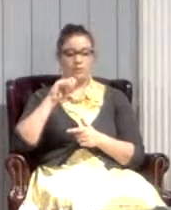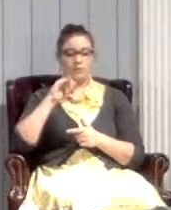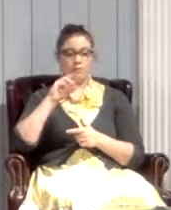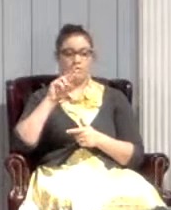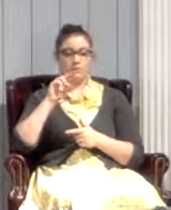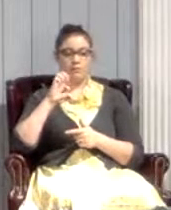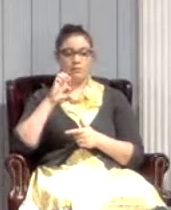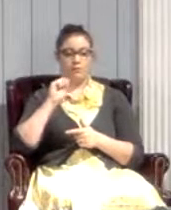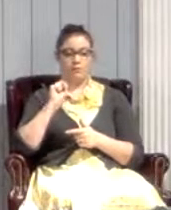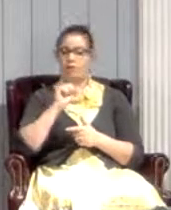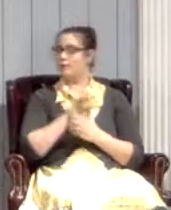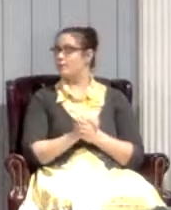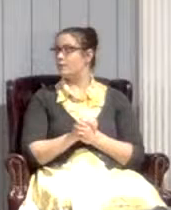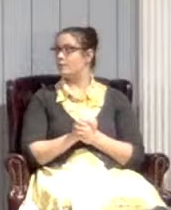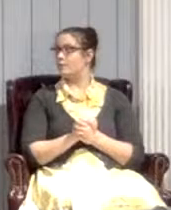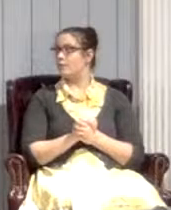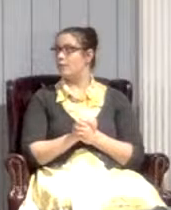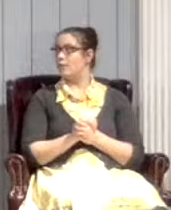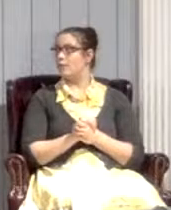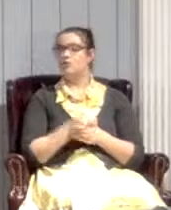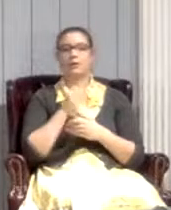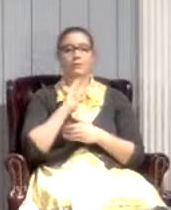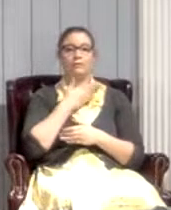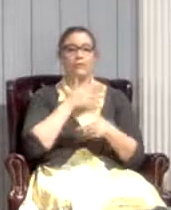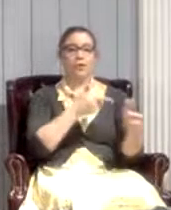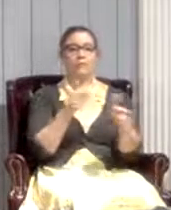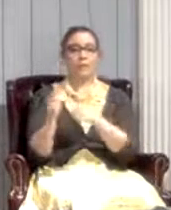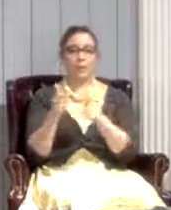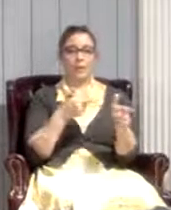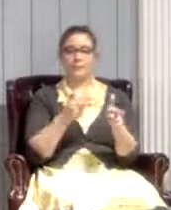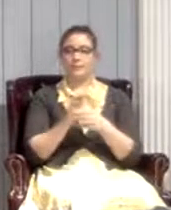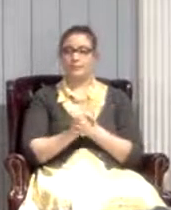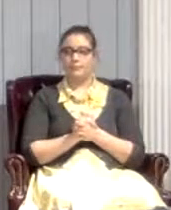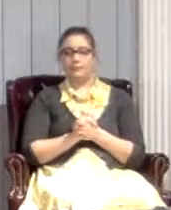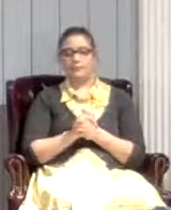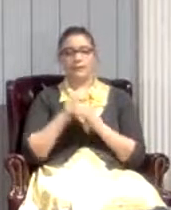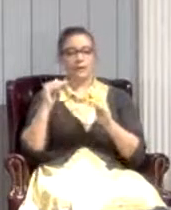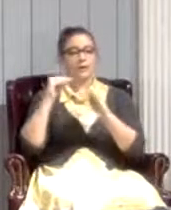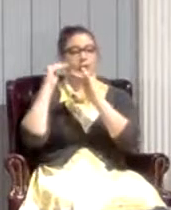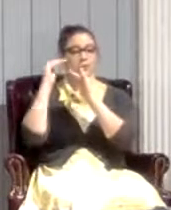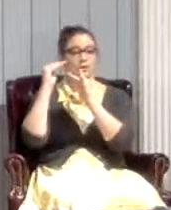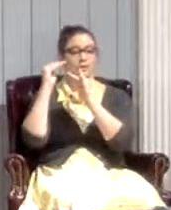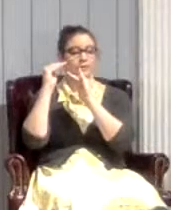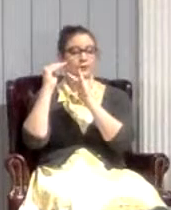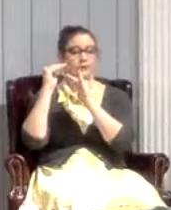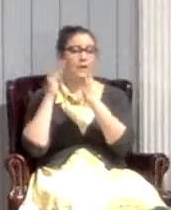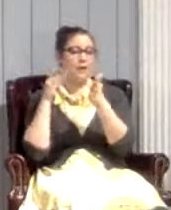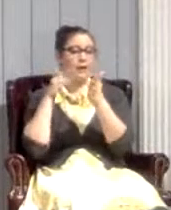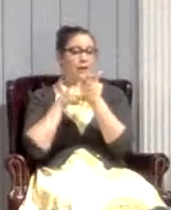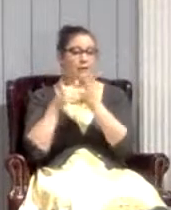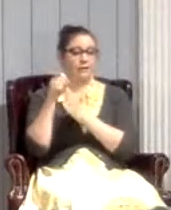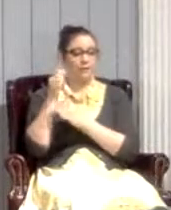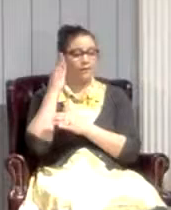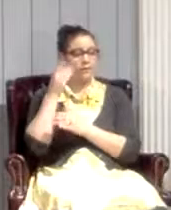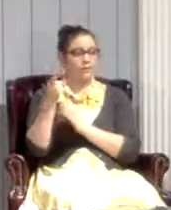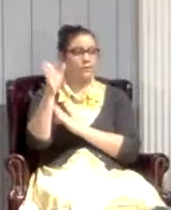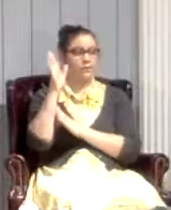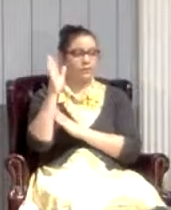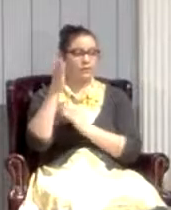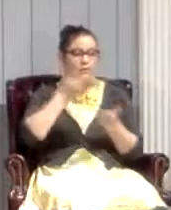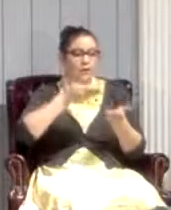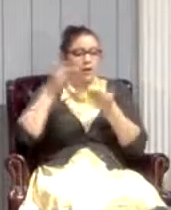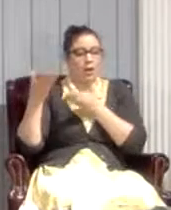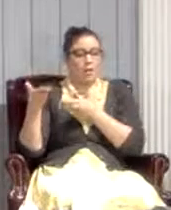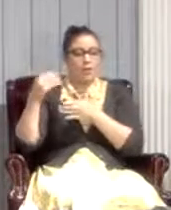10, verse 5. Casting down imaginations and every high thing that exalteth itself against the knowledge of God, and bringing into